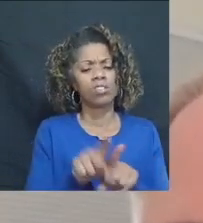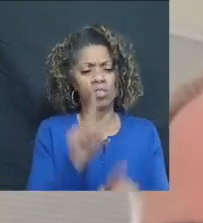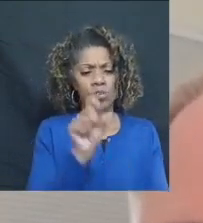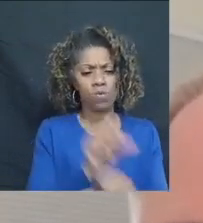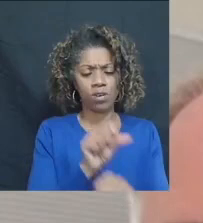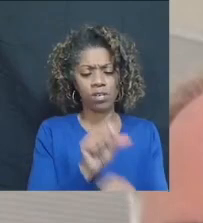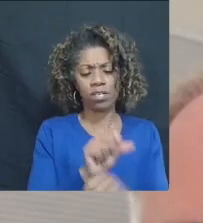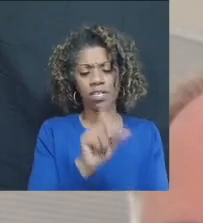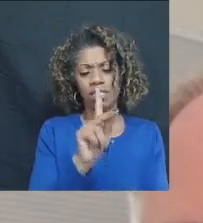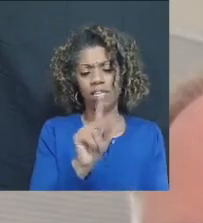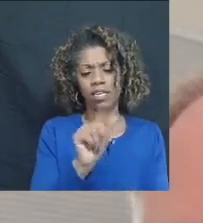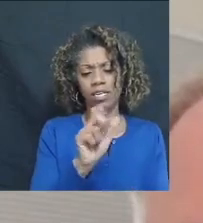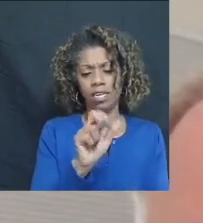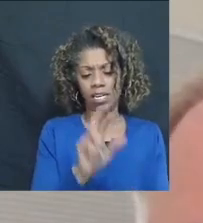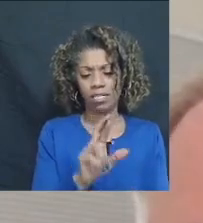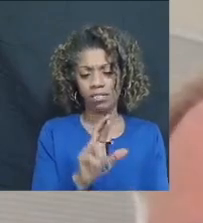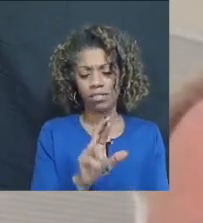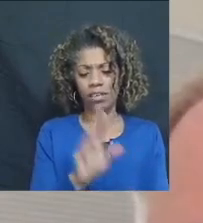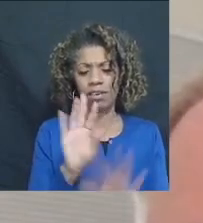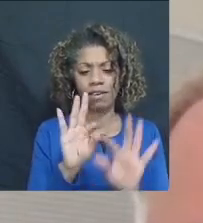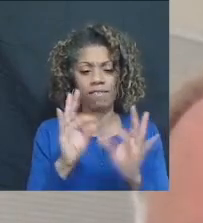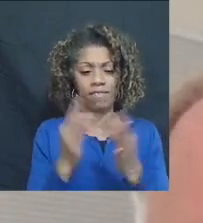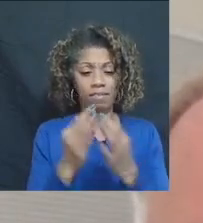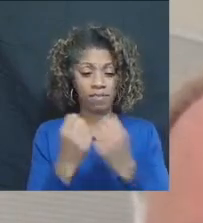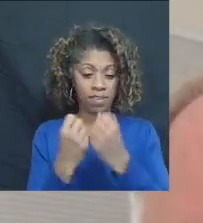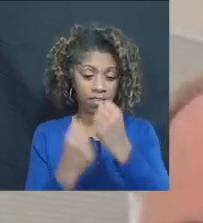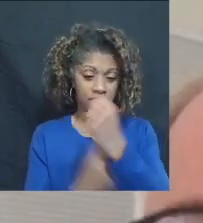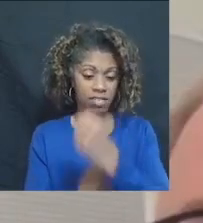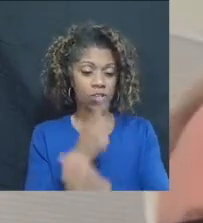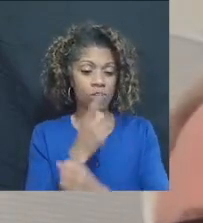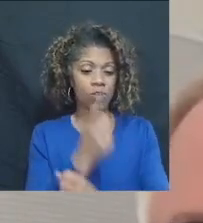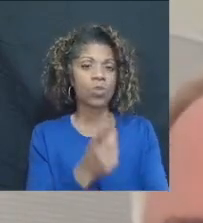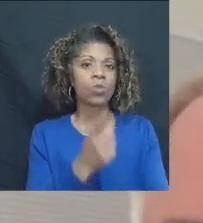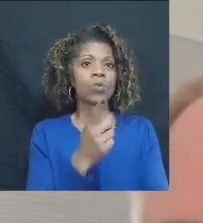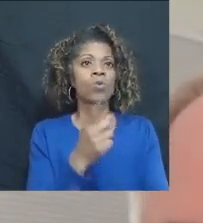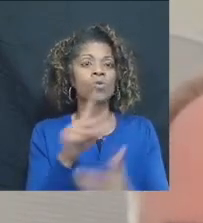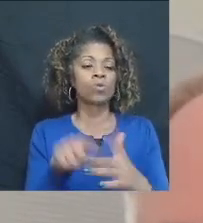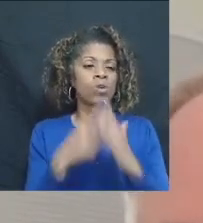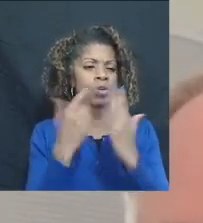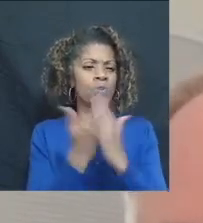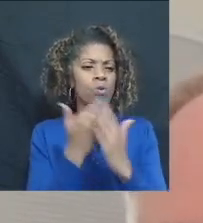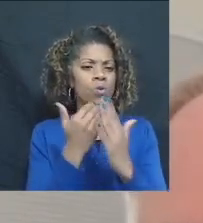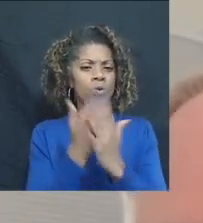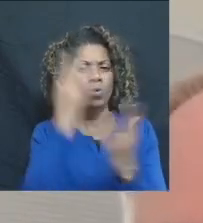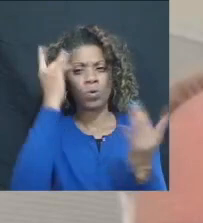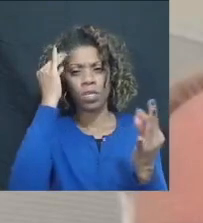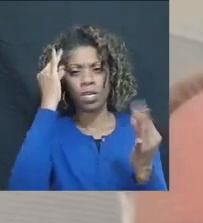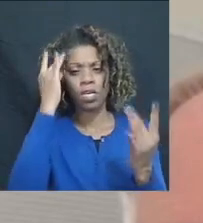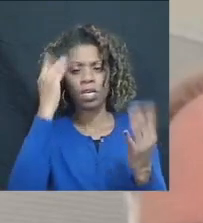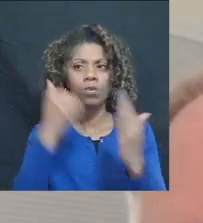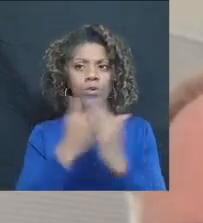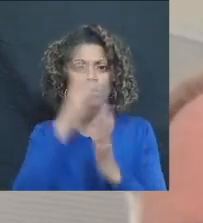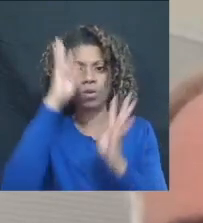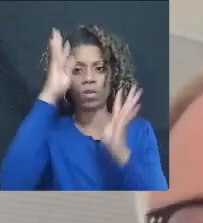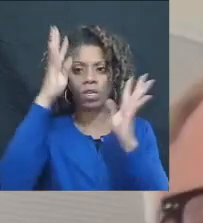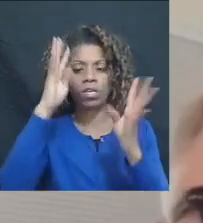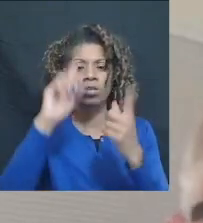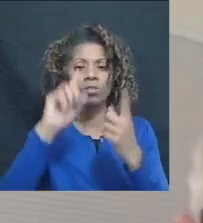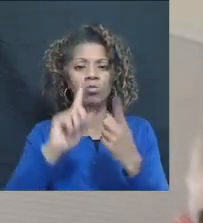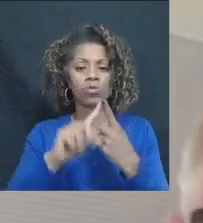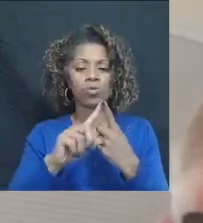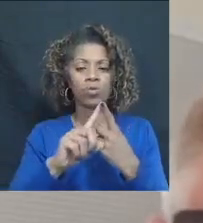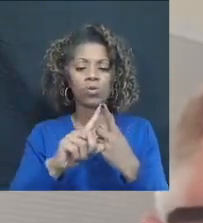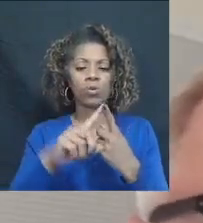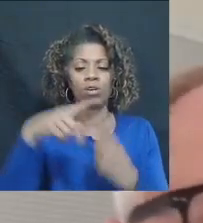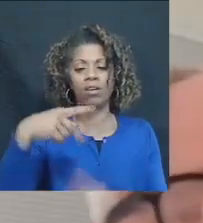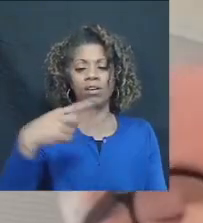when you helped pioneer new ways of thinking about philanthropy and how it can impact social issues through communications.